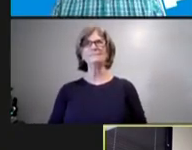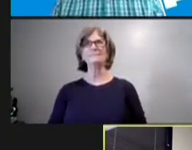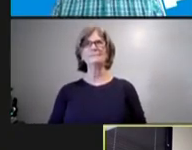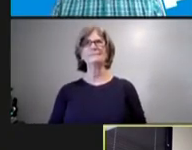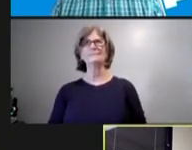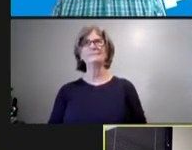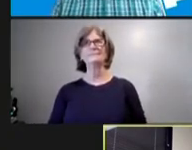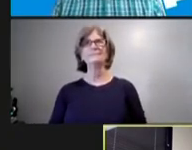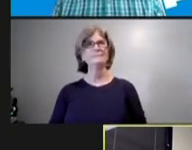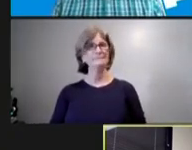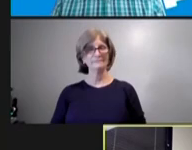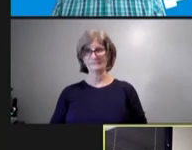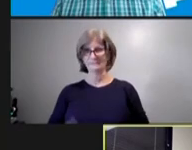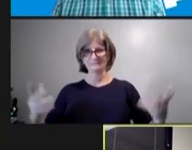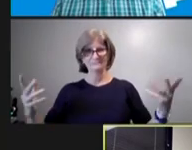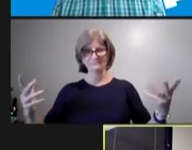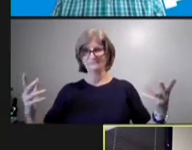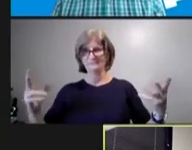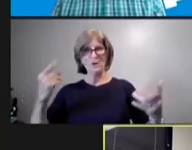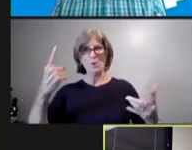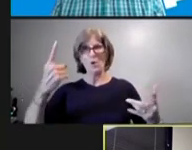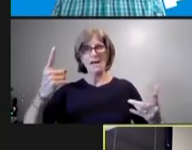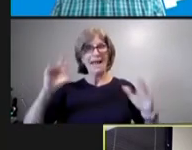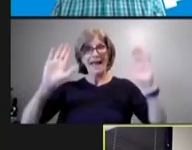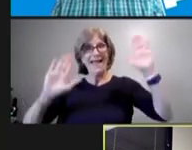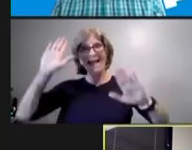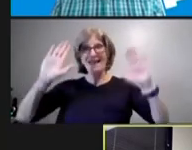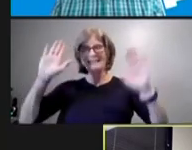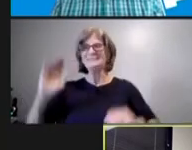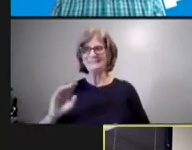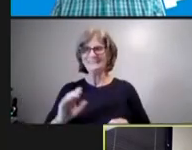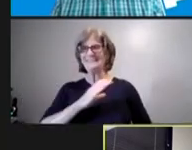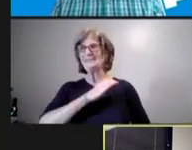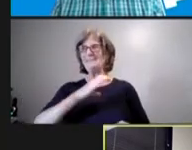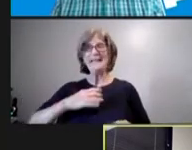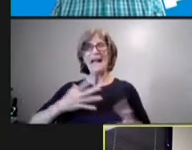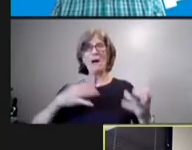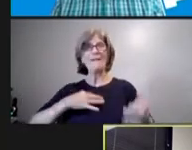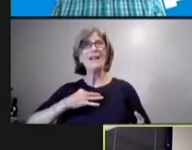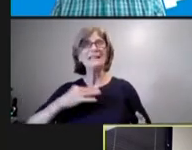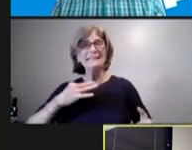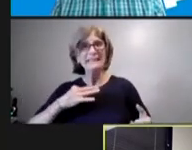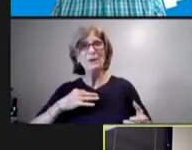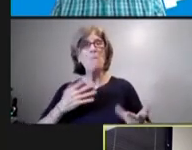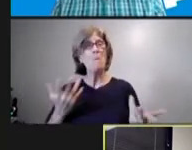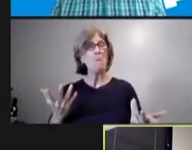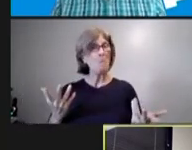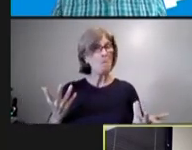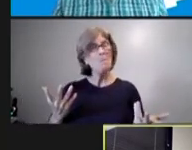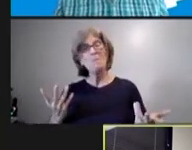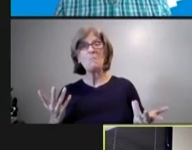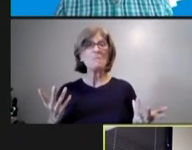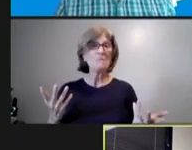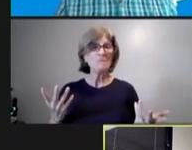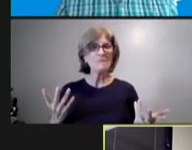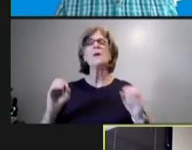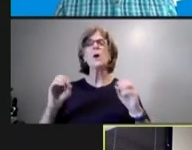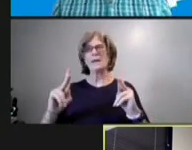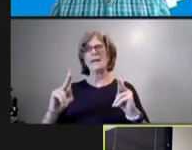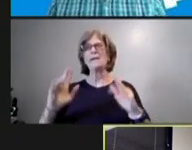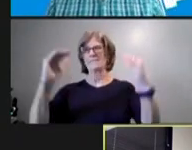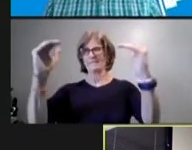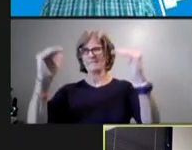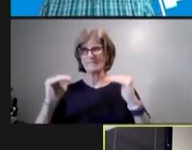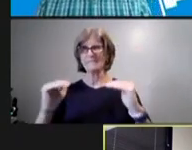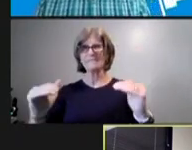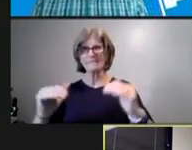So with no shout outs of committee reports or committees that folks are really wanting to sign up for right now, we